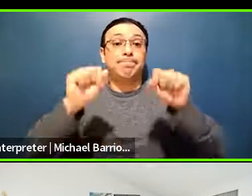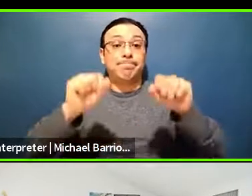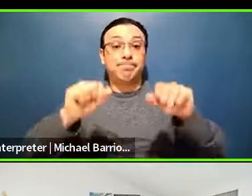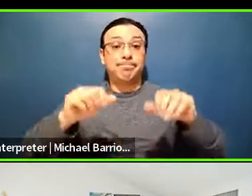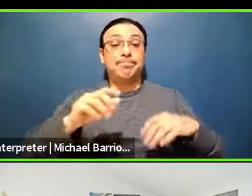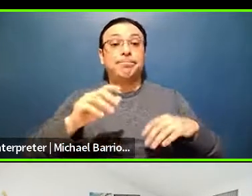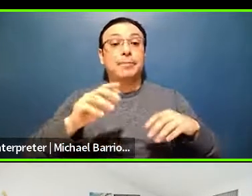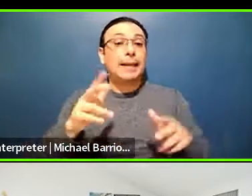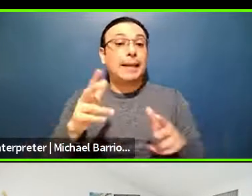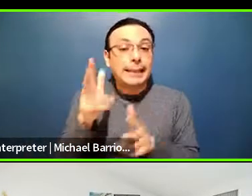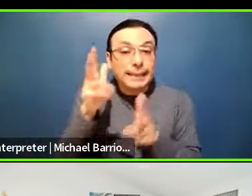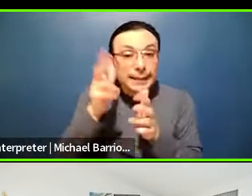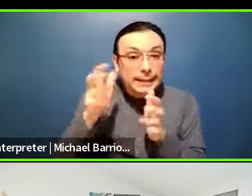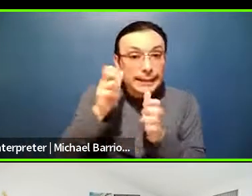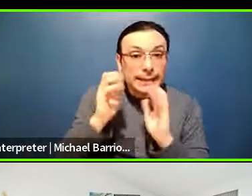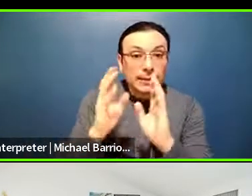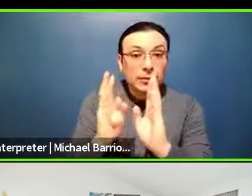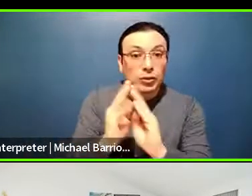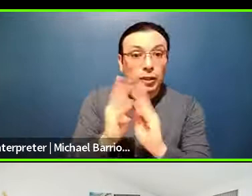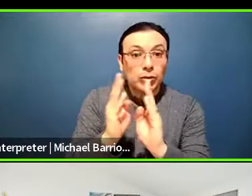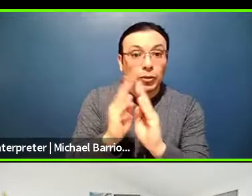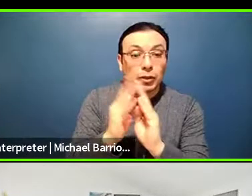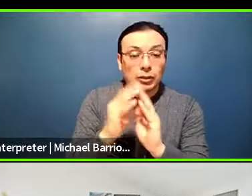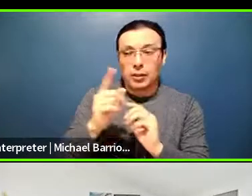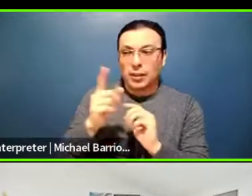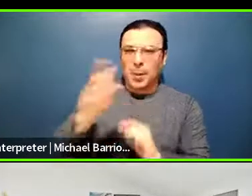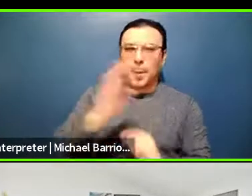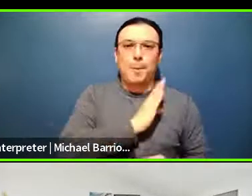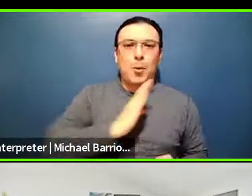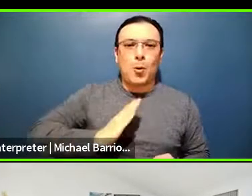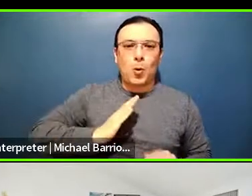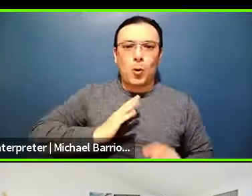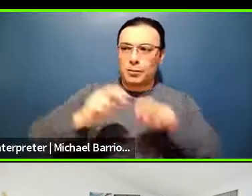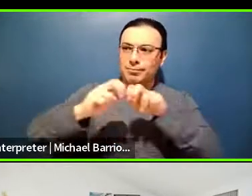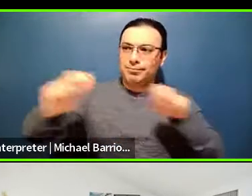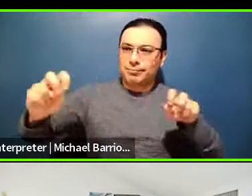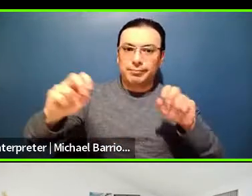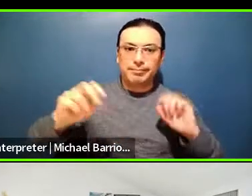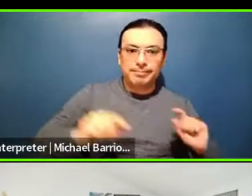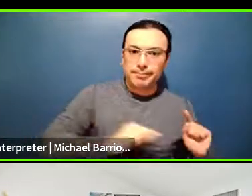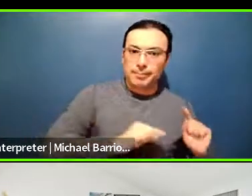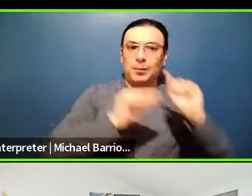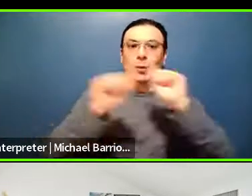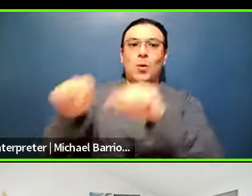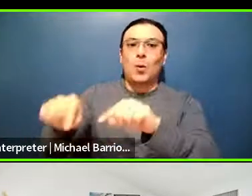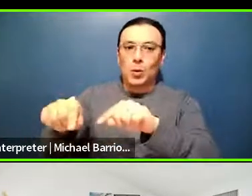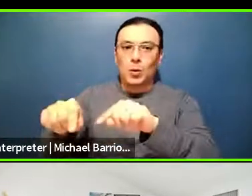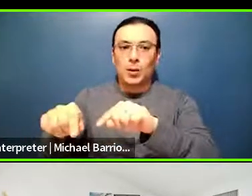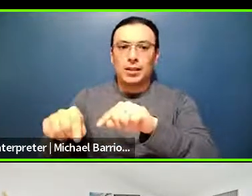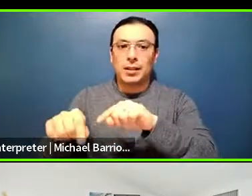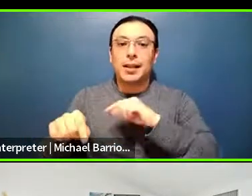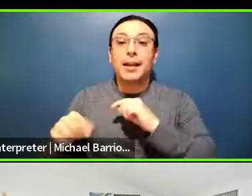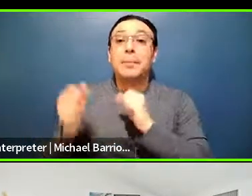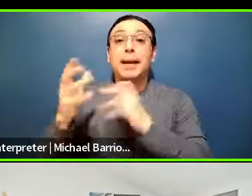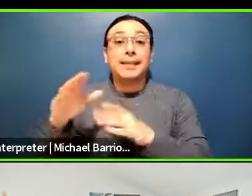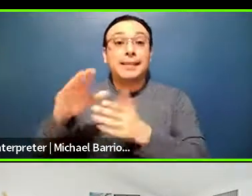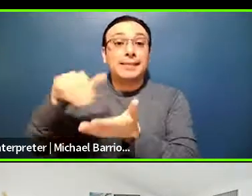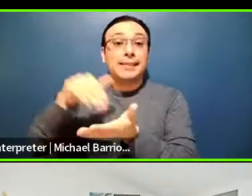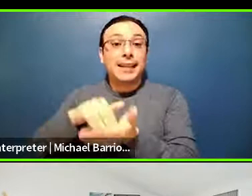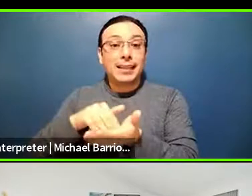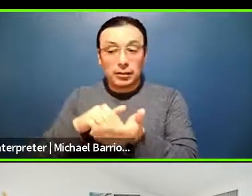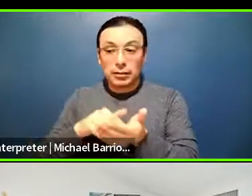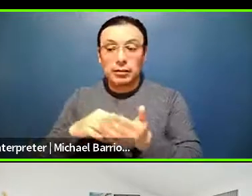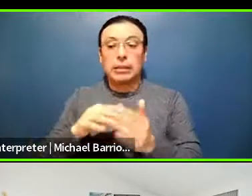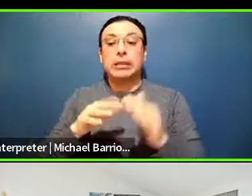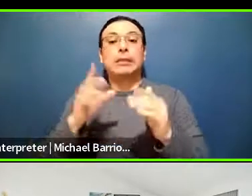boards of these community centers. Often these centers are thinking of disability access in terms of elder